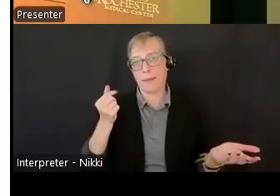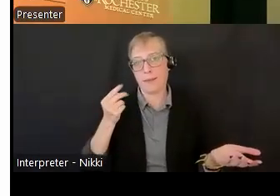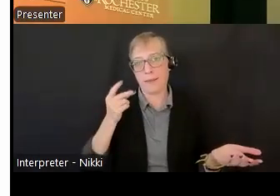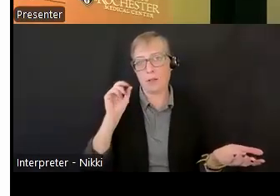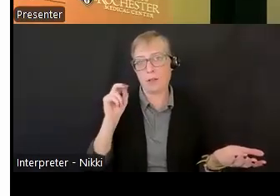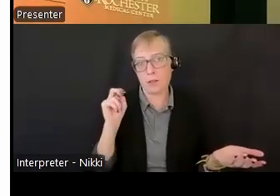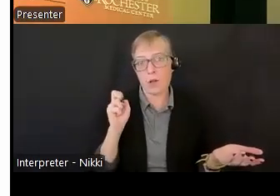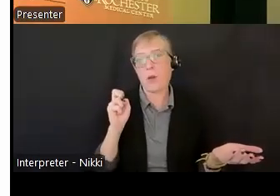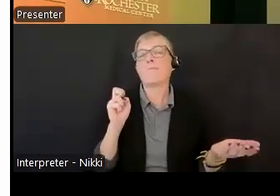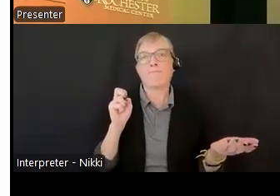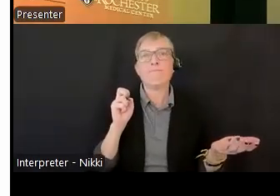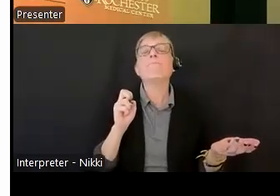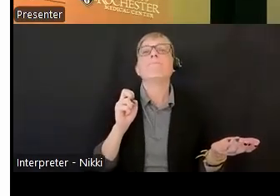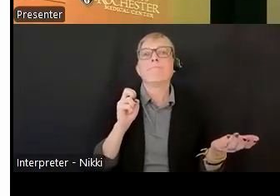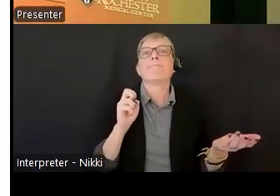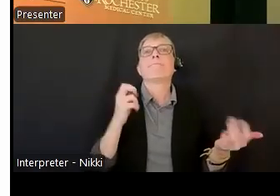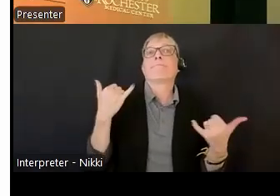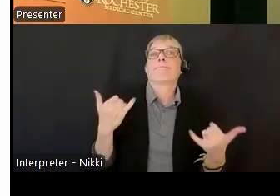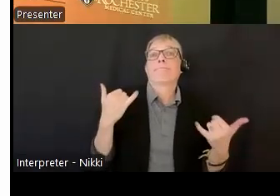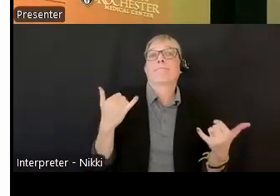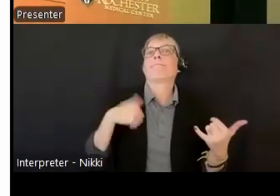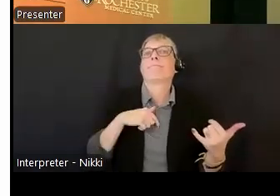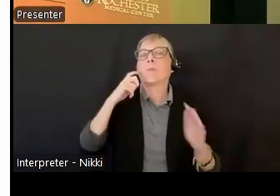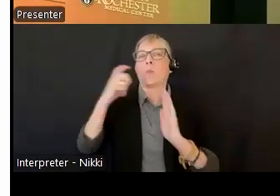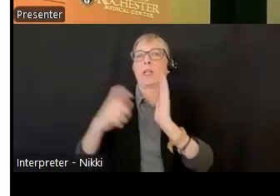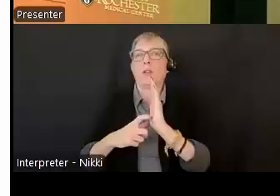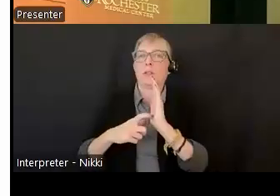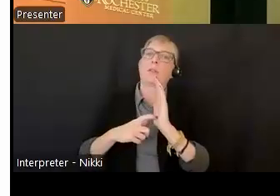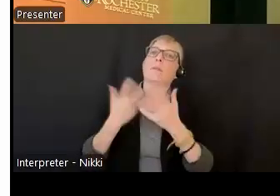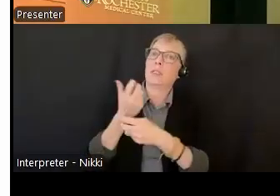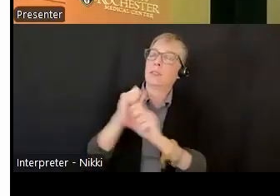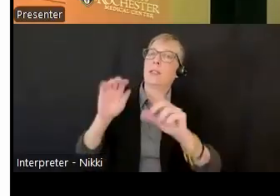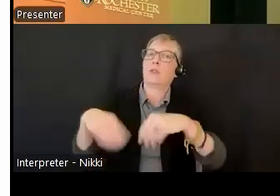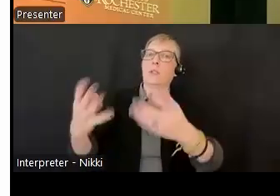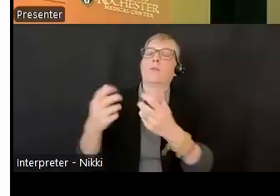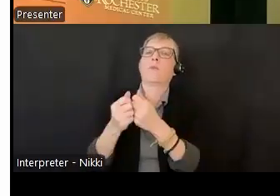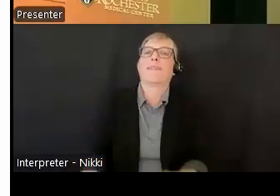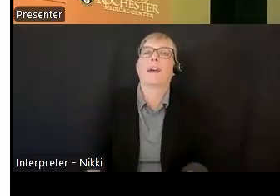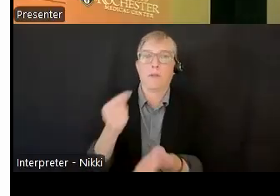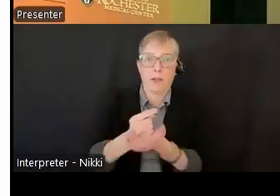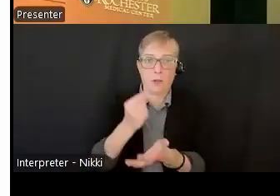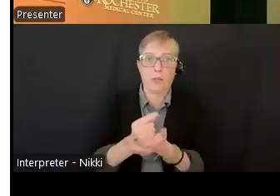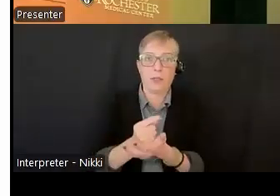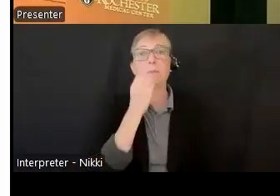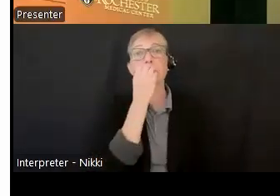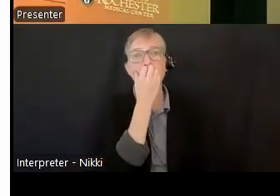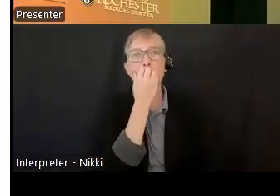safe to do so without increased risk in overdose for patients who are receiving methadone.